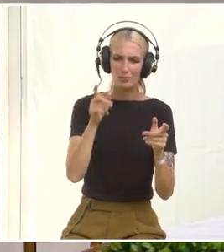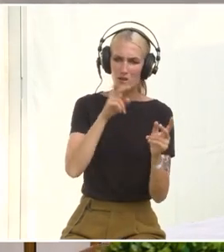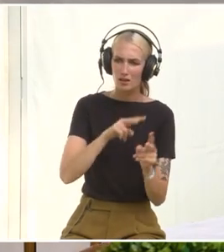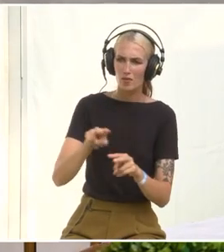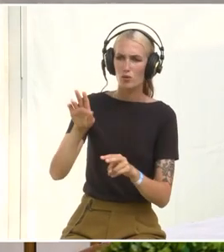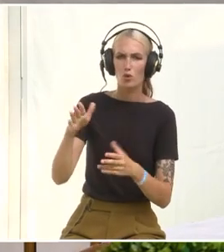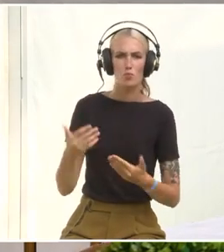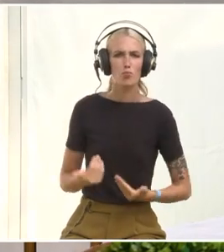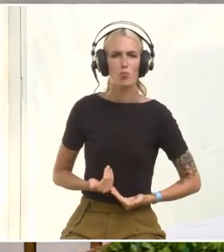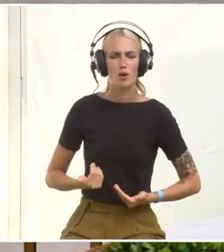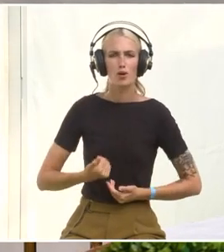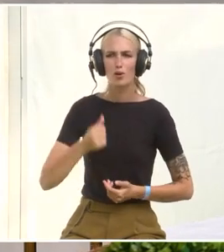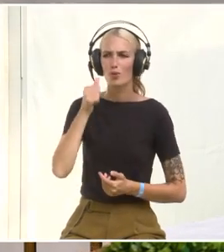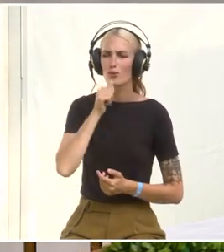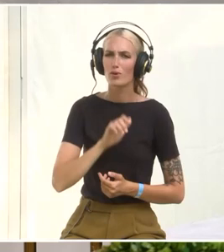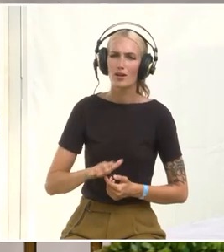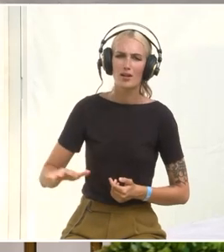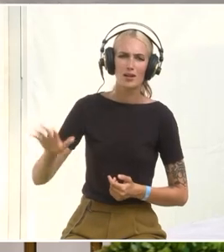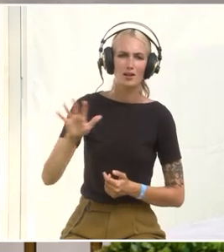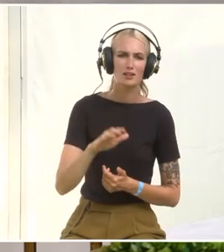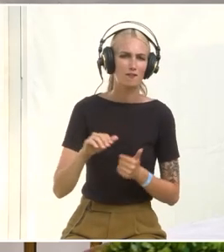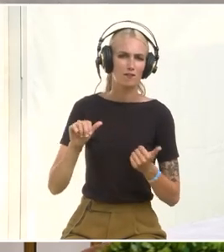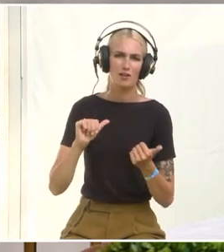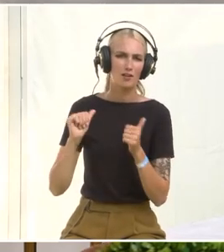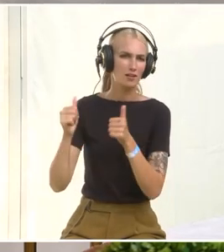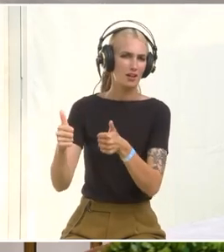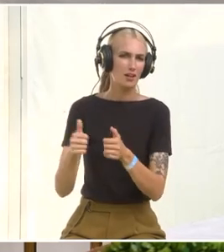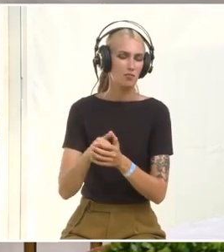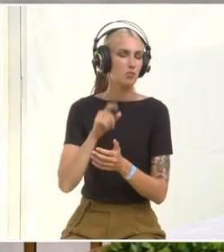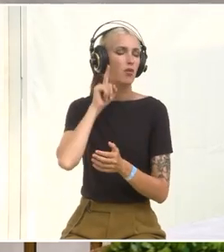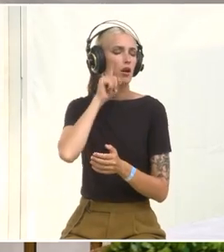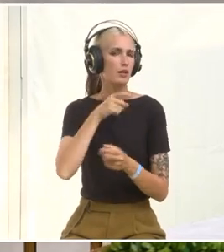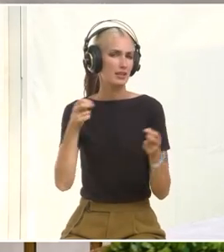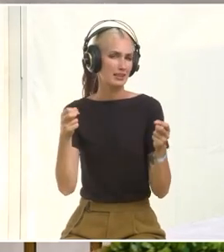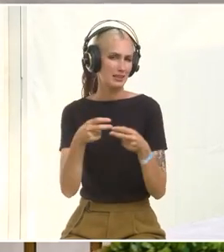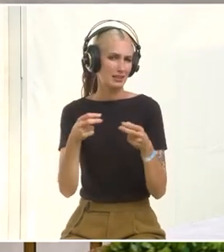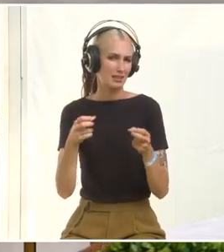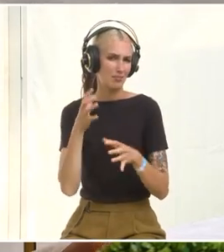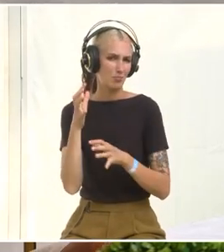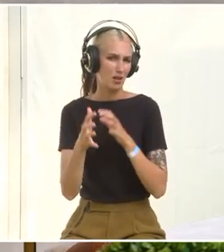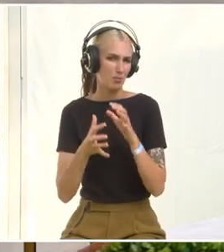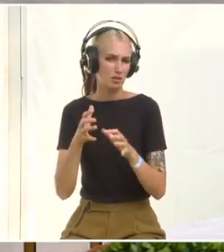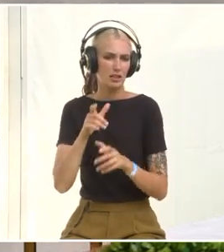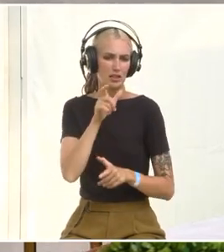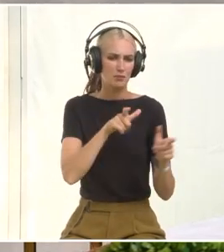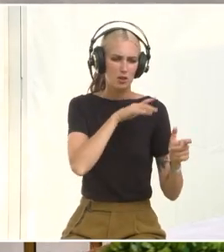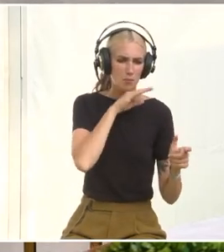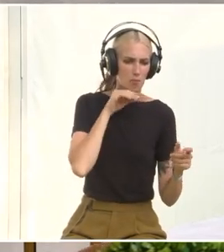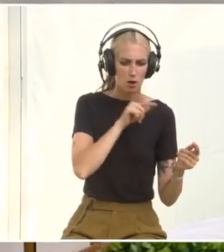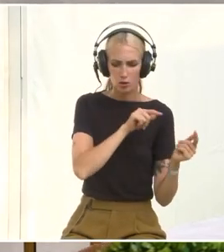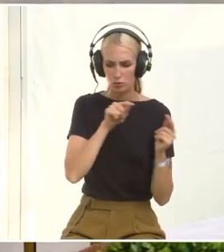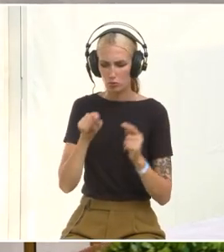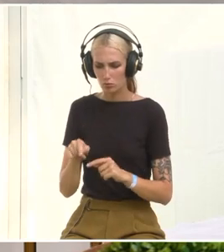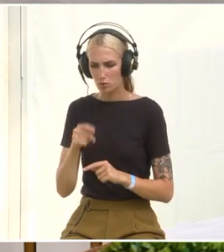life you have in Estonia. And I think with this digitalization, many people who came here see how bad the situation